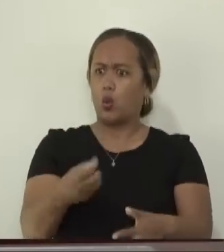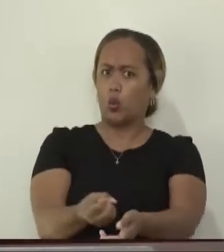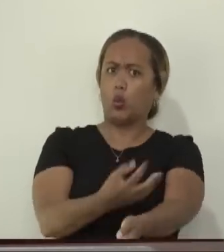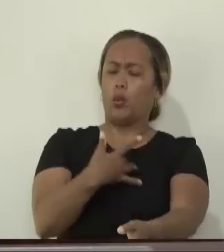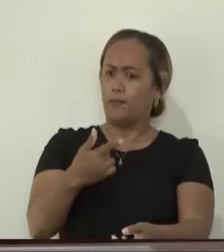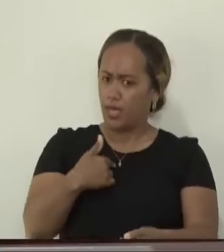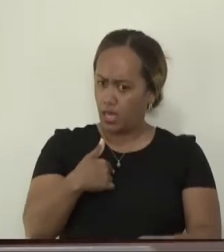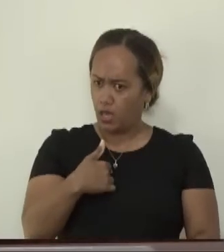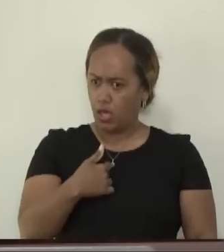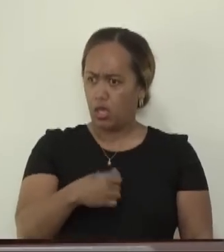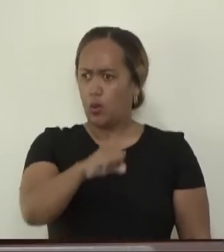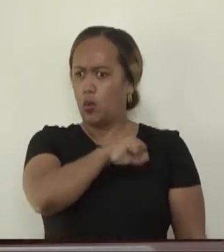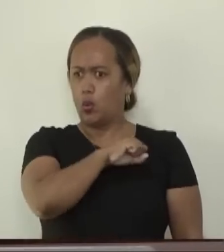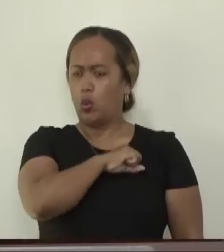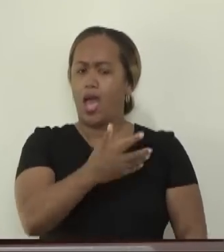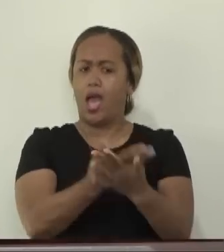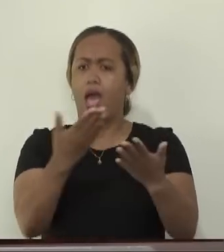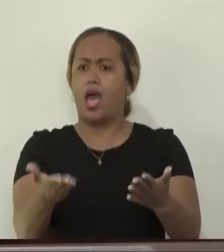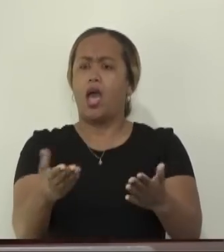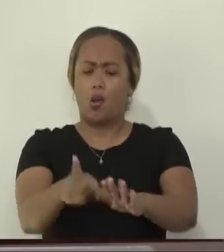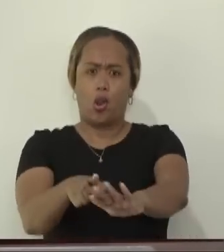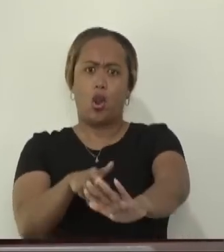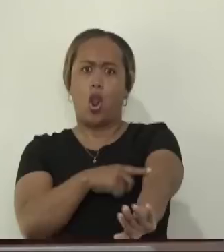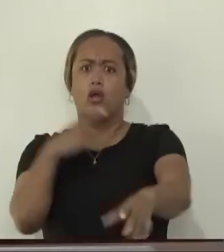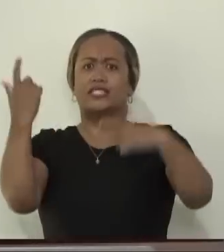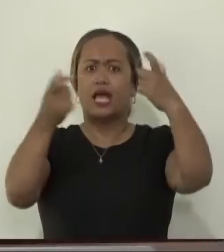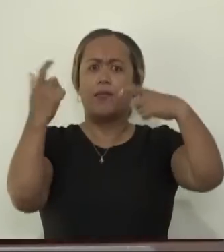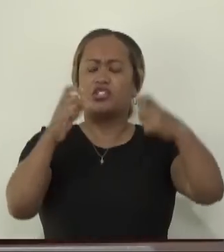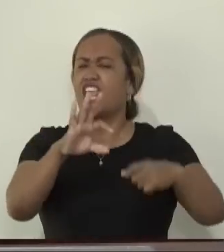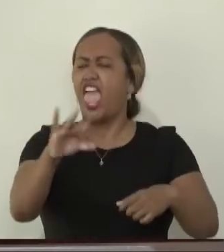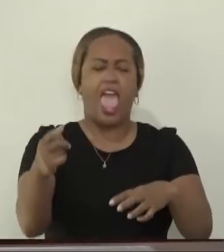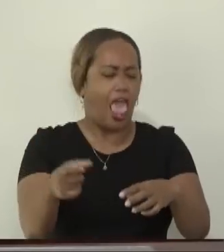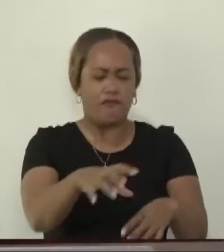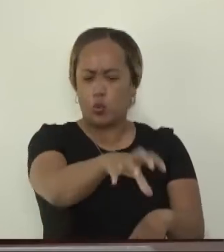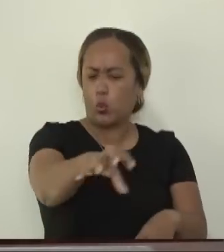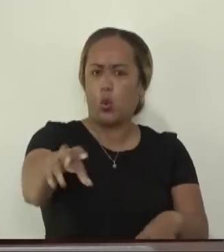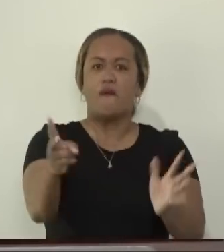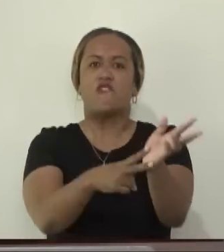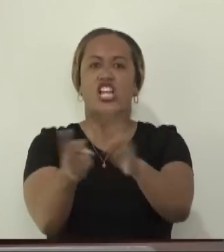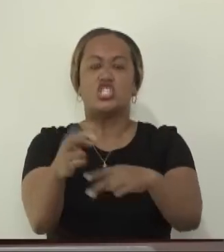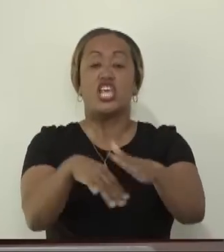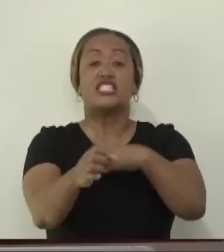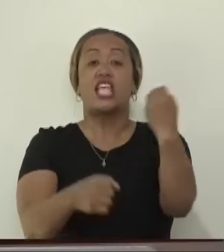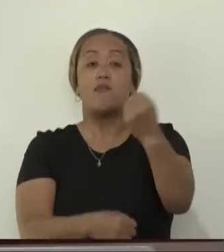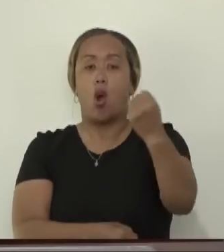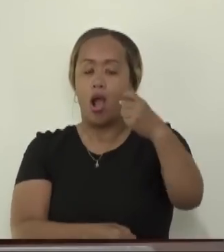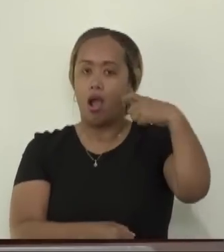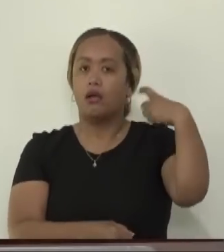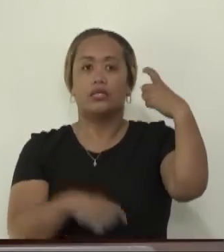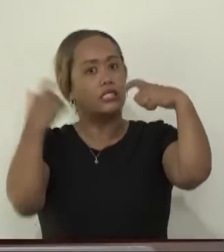a patriot. During that year-long celebration, every village in Samoa commemorated their